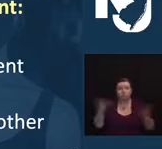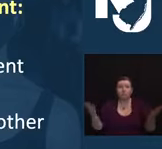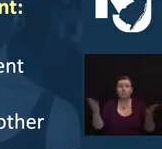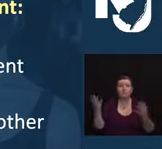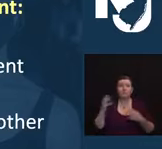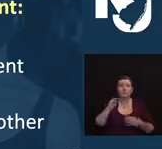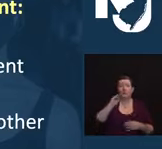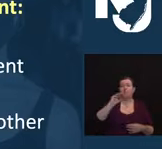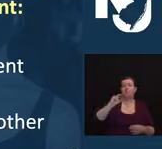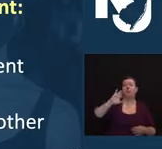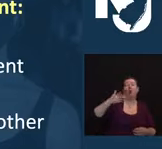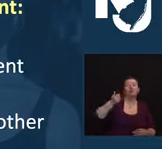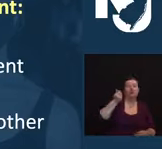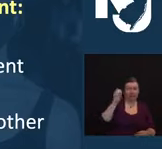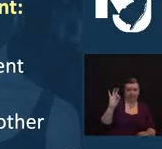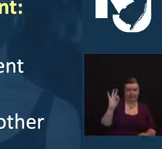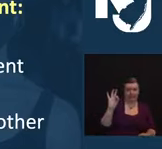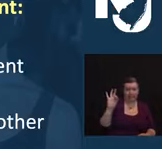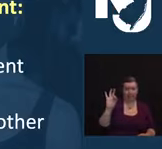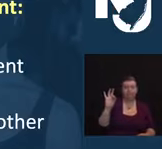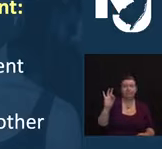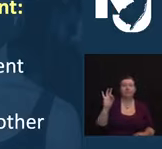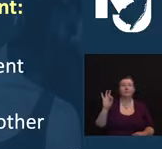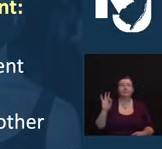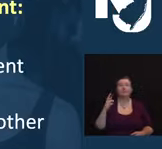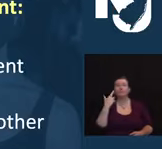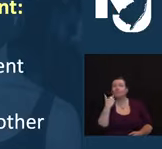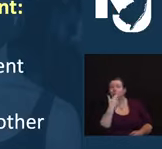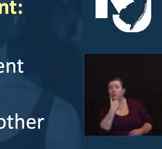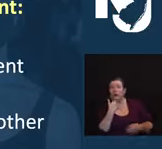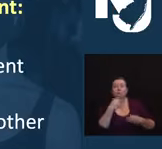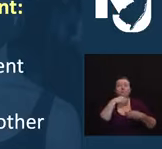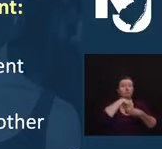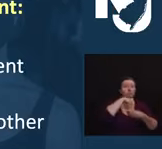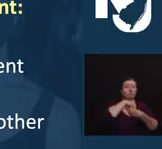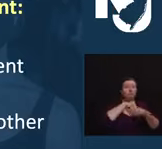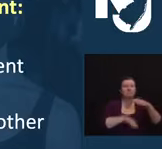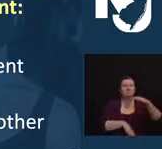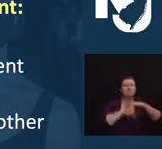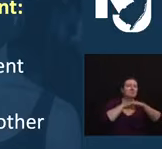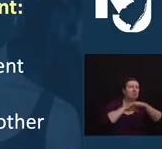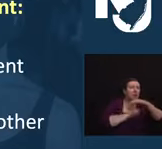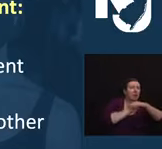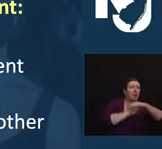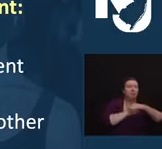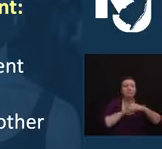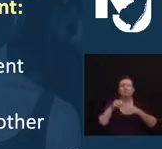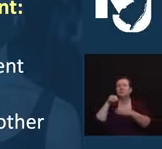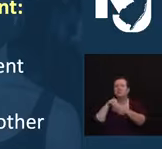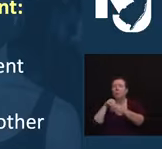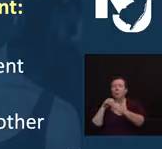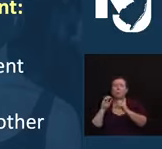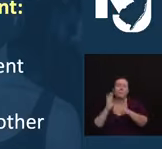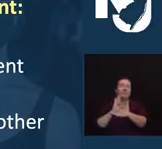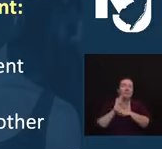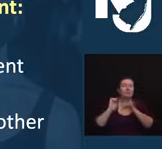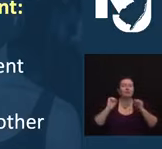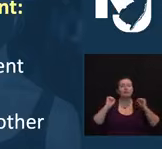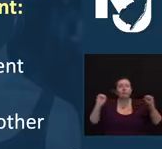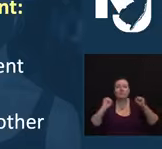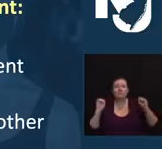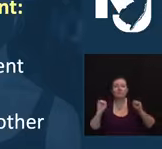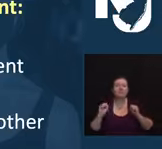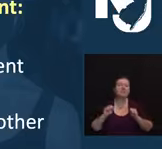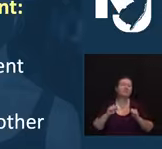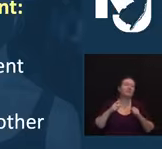the indoor capacities for our restaurants, indoor recreational and amusement businesses, gyms and fitness clubs, and